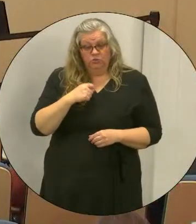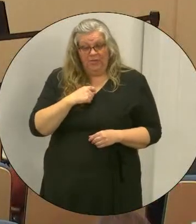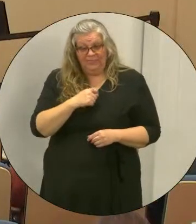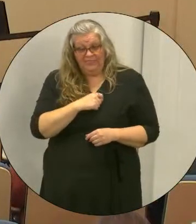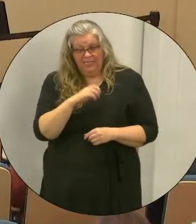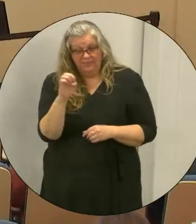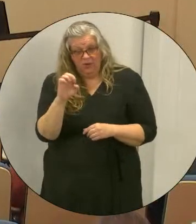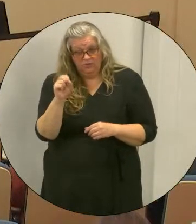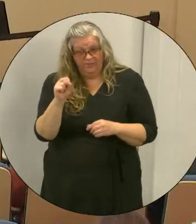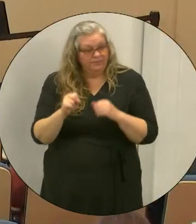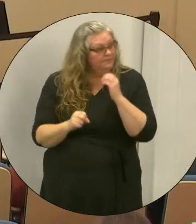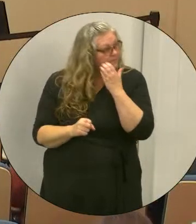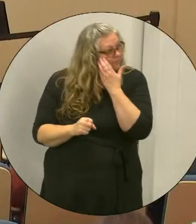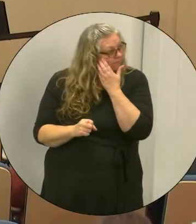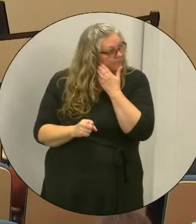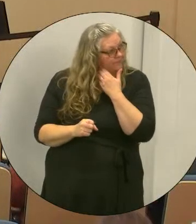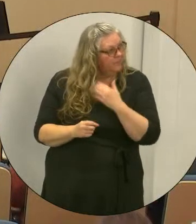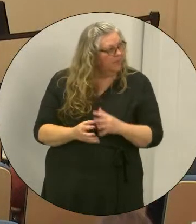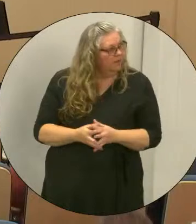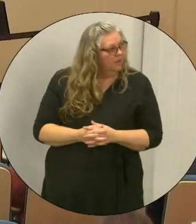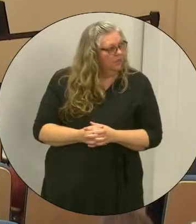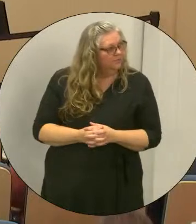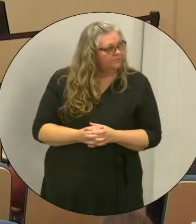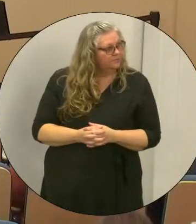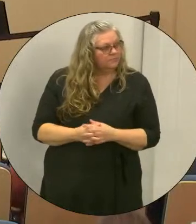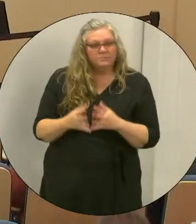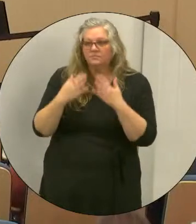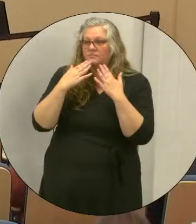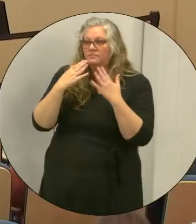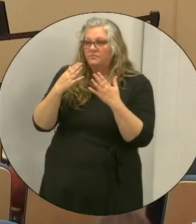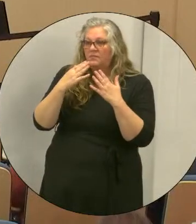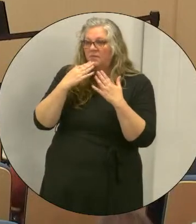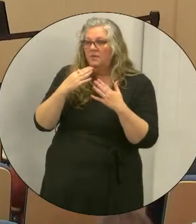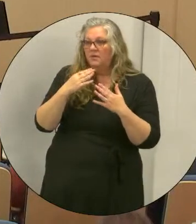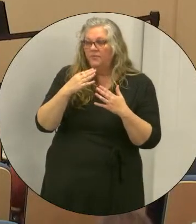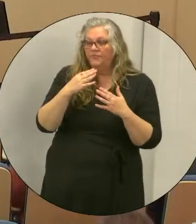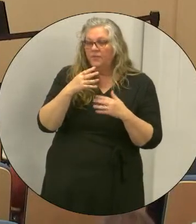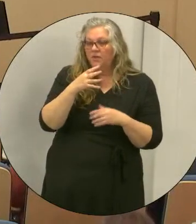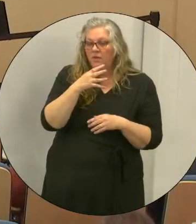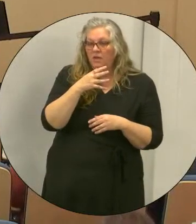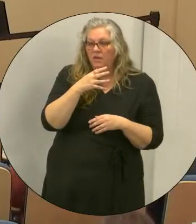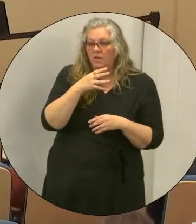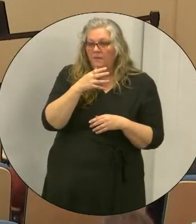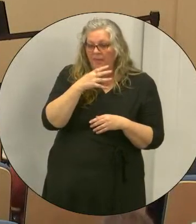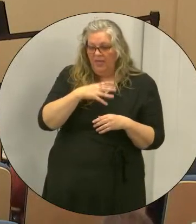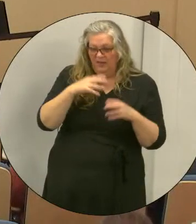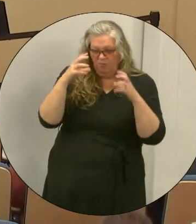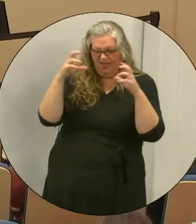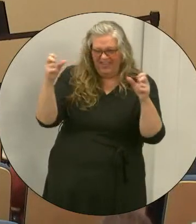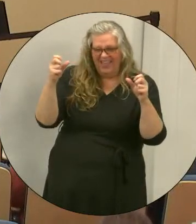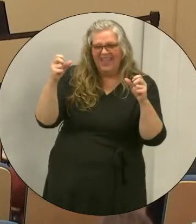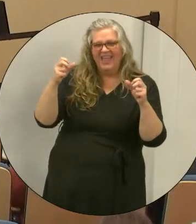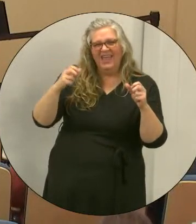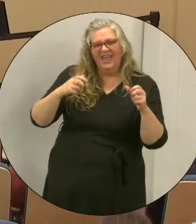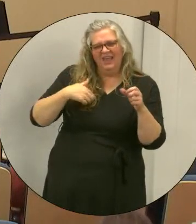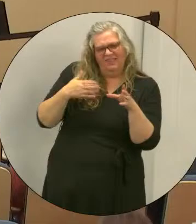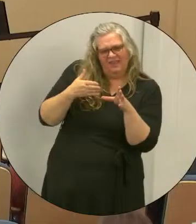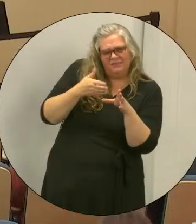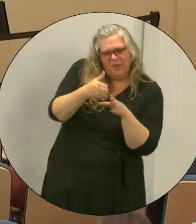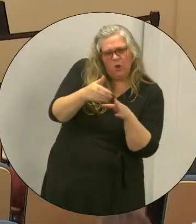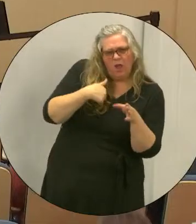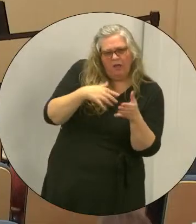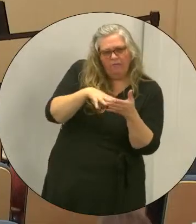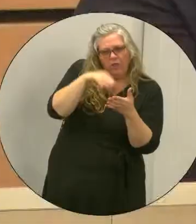Strafigan. Thank you, Madam President. In the spirit of learning lessons, I really want